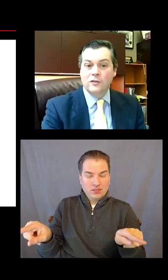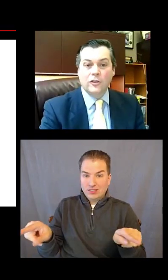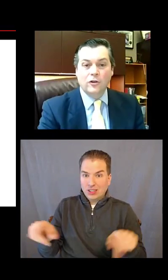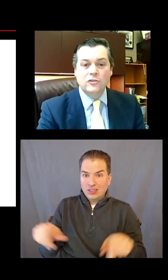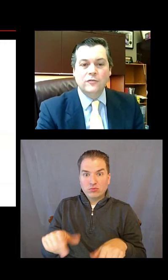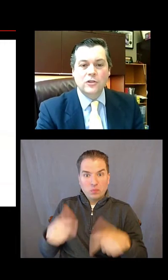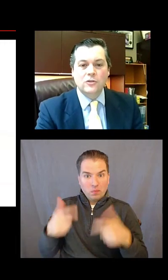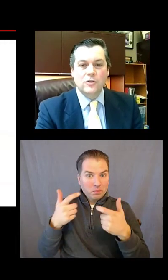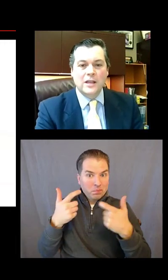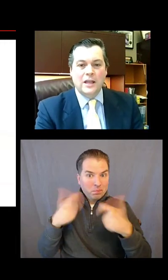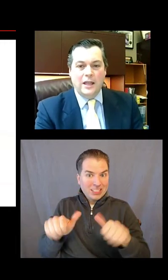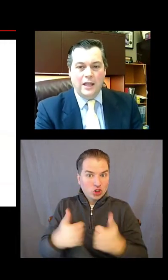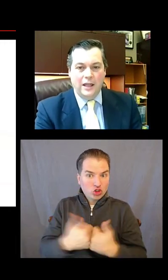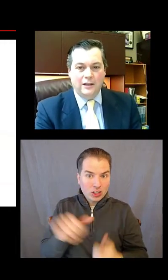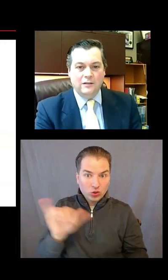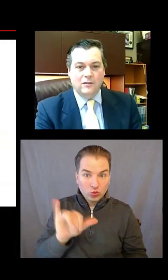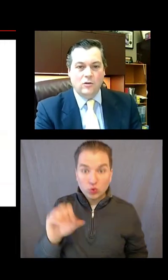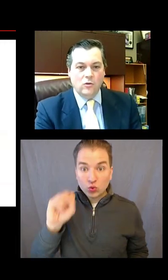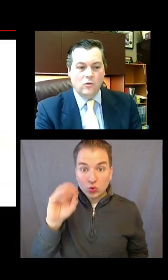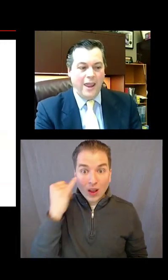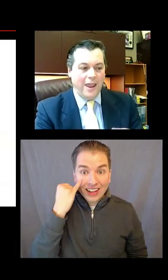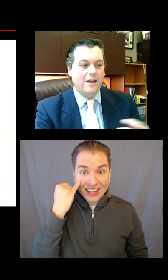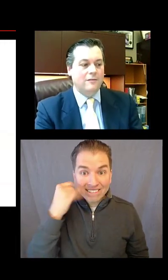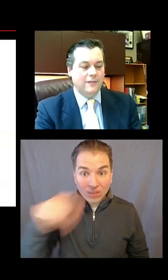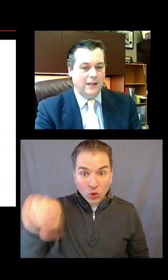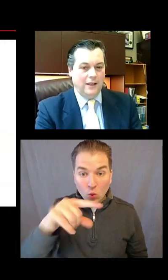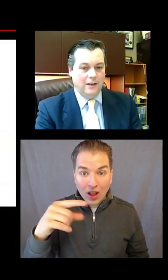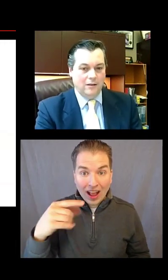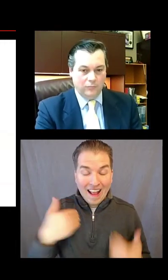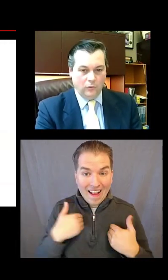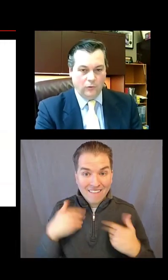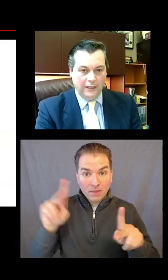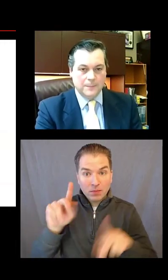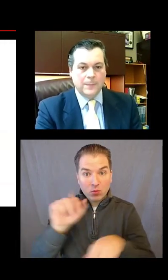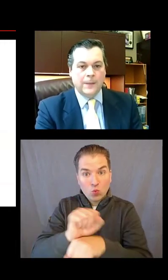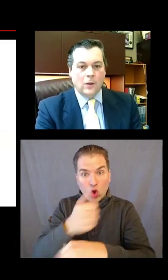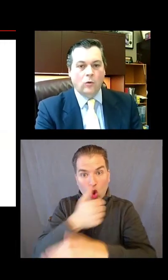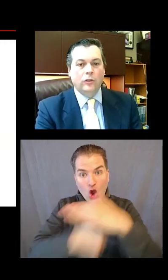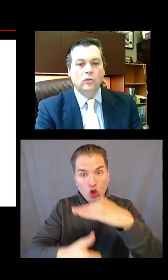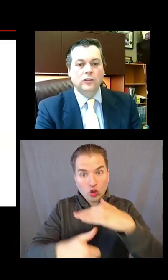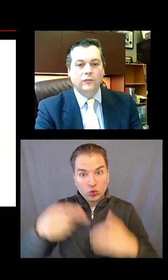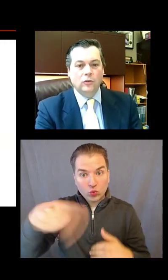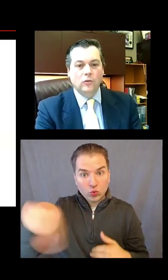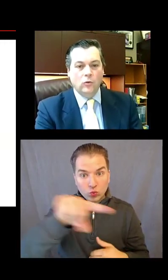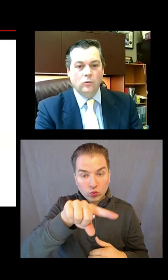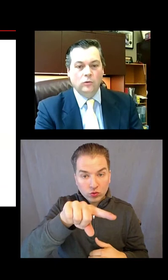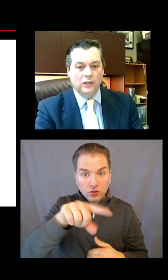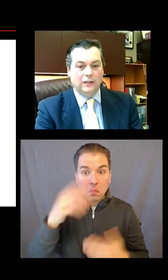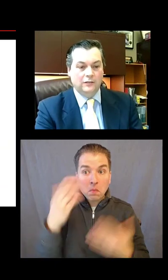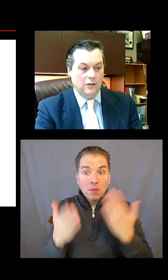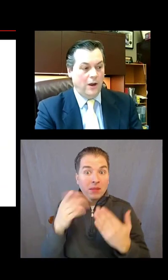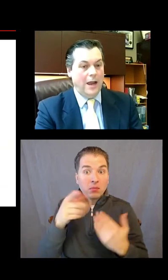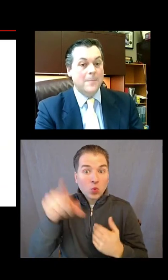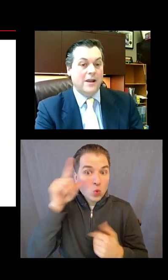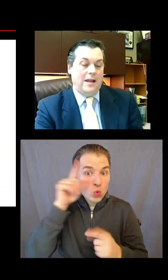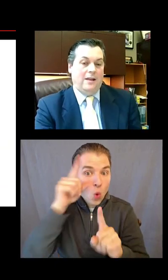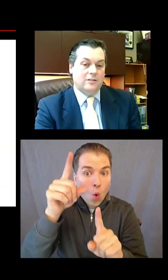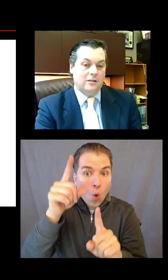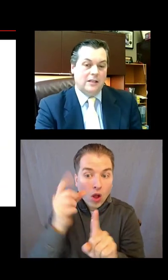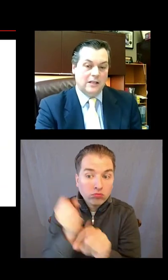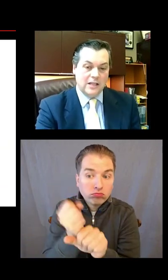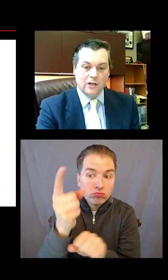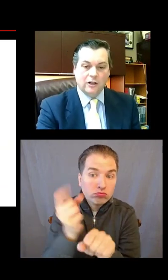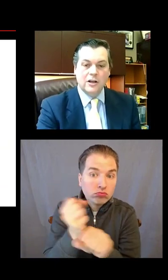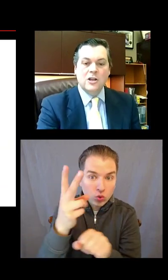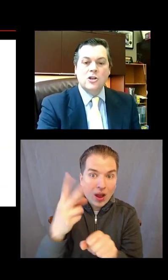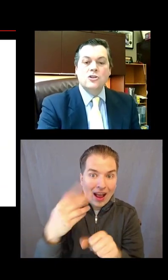So for those of you who have a employee, or those of you who look at, I might have